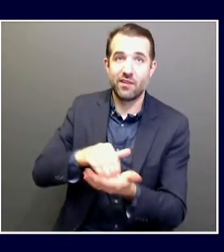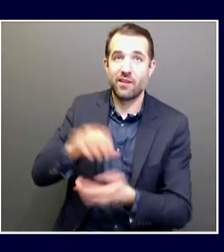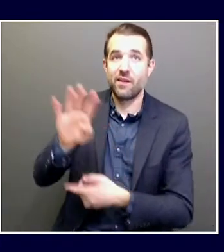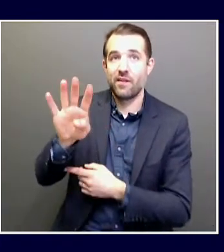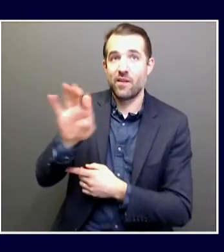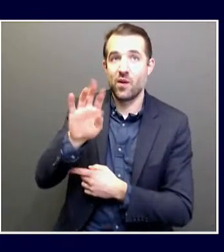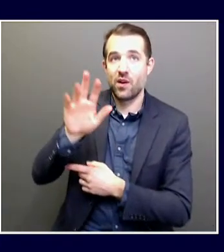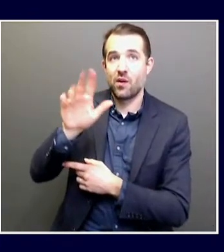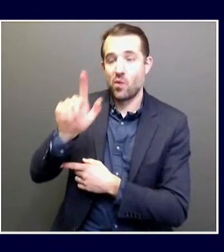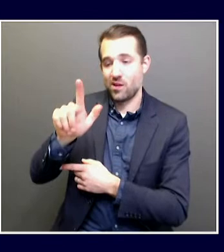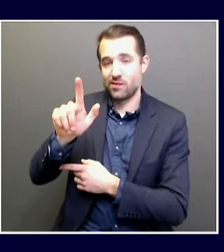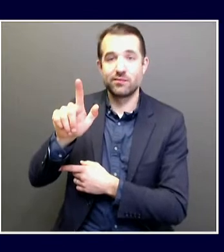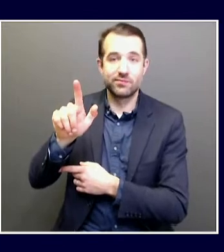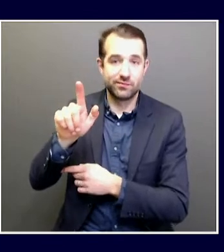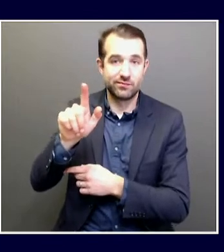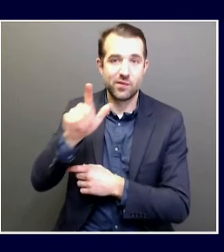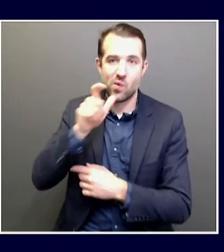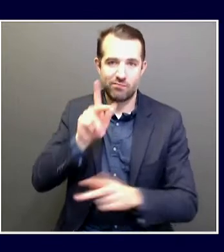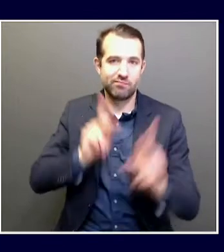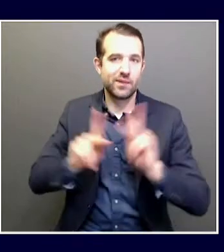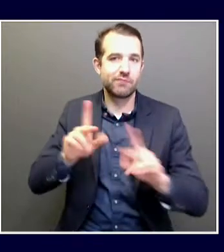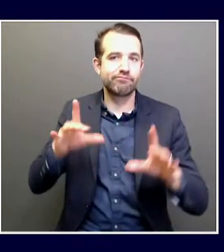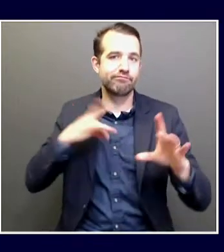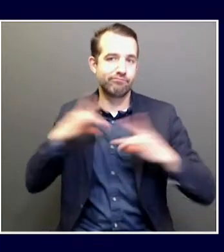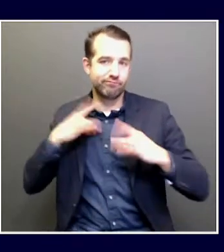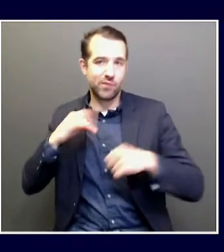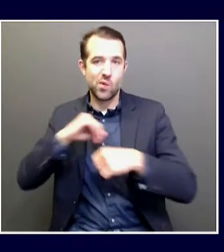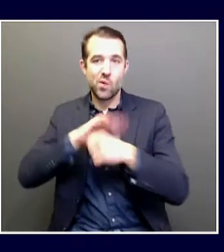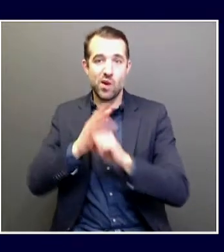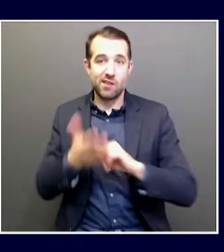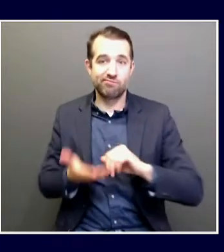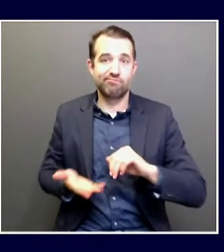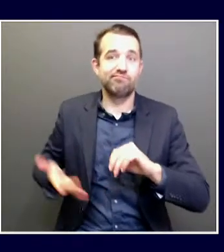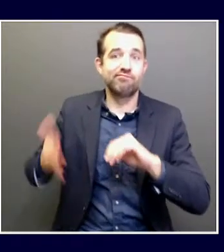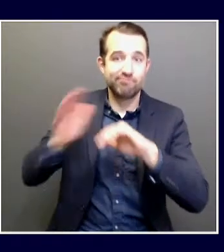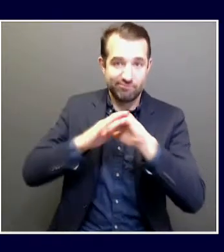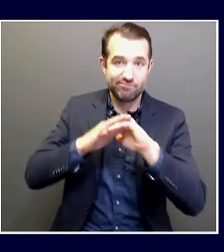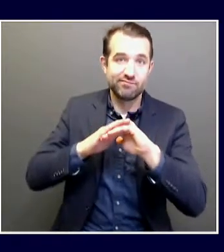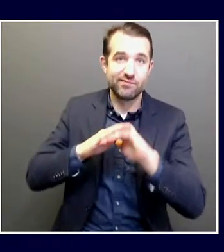139,421 cases of COVID-19, representing an increase of